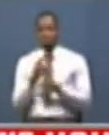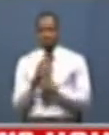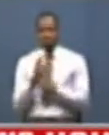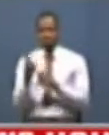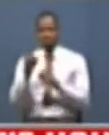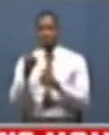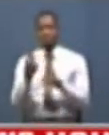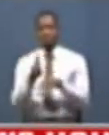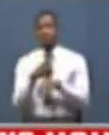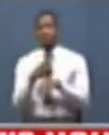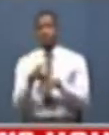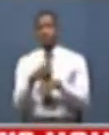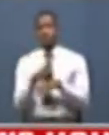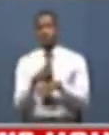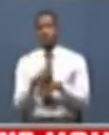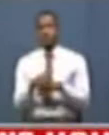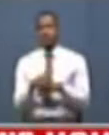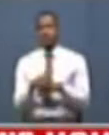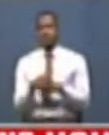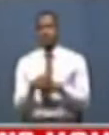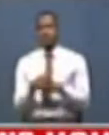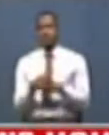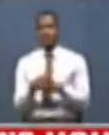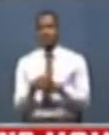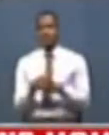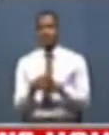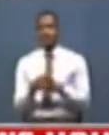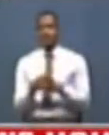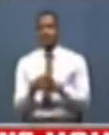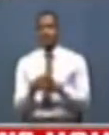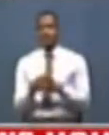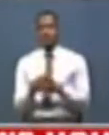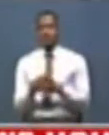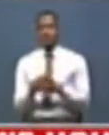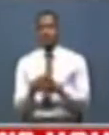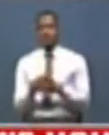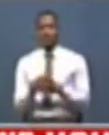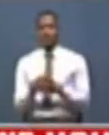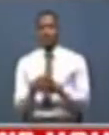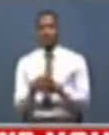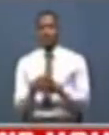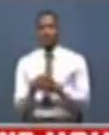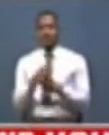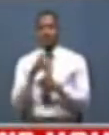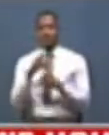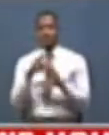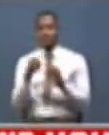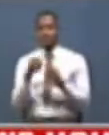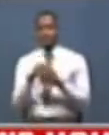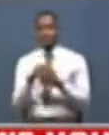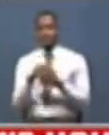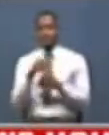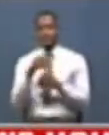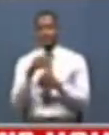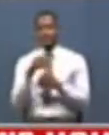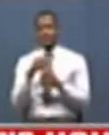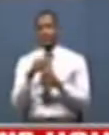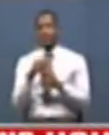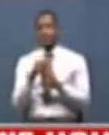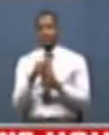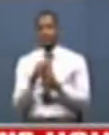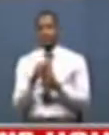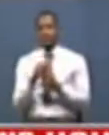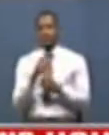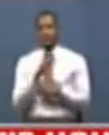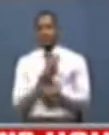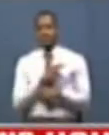your duties. The Ghana Police Service says the general public must report any criminal activity or suspicious